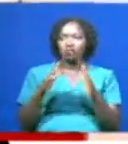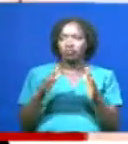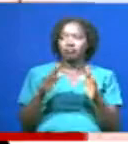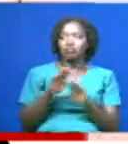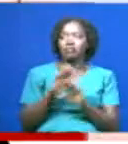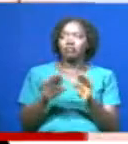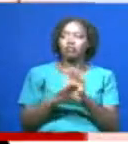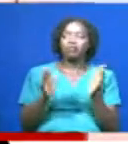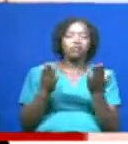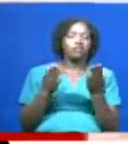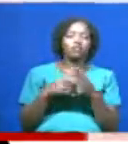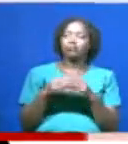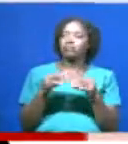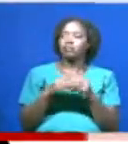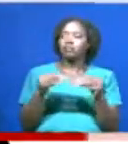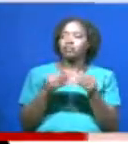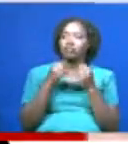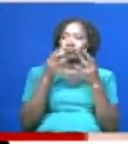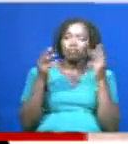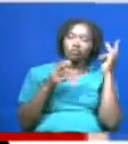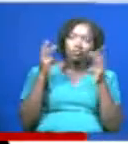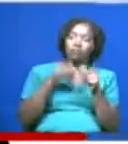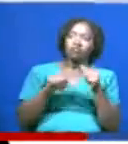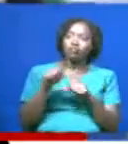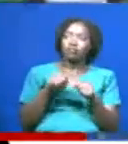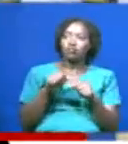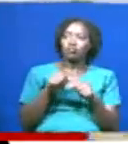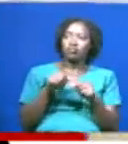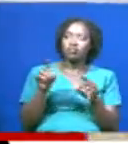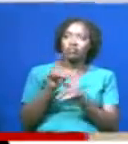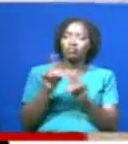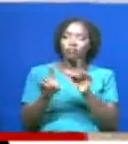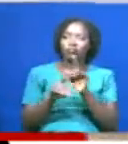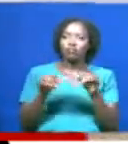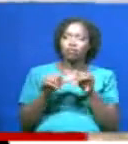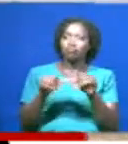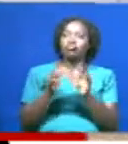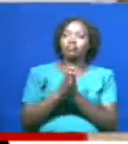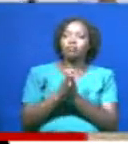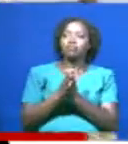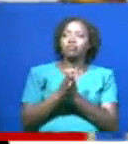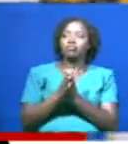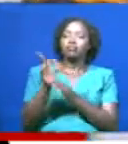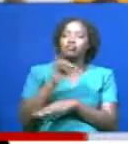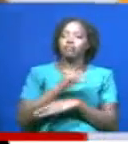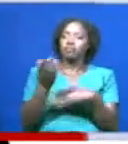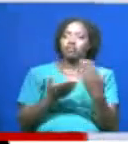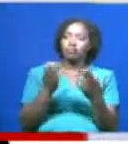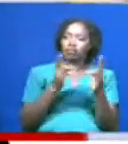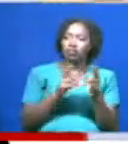is just calm. There's nothing to worry about. Everyone carrying on with his or her daily business as